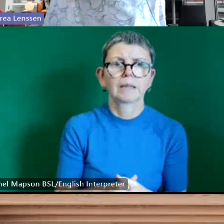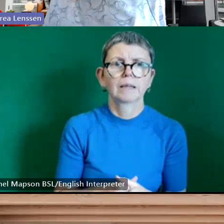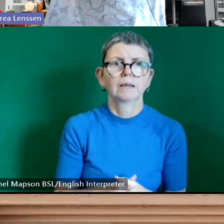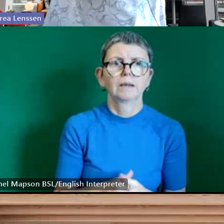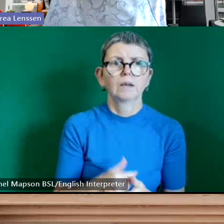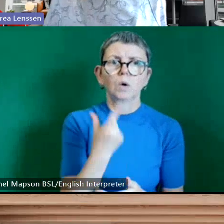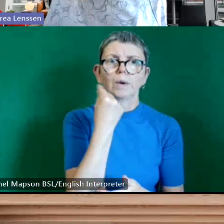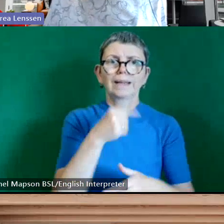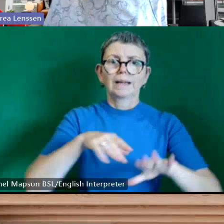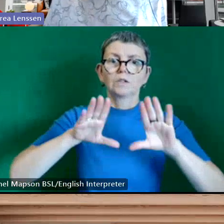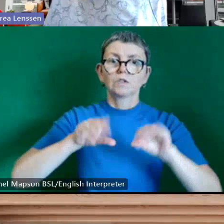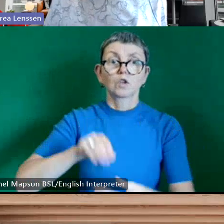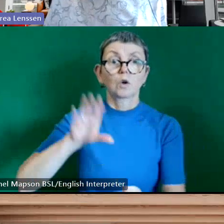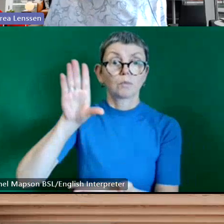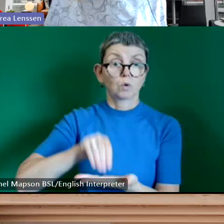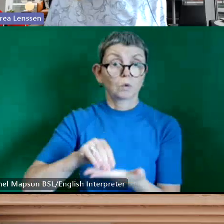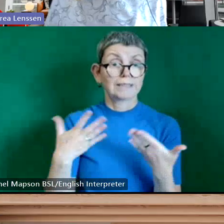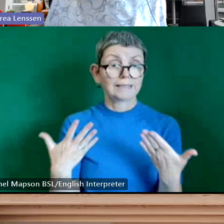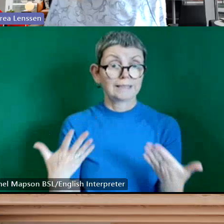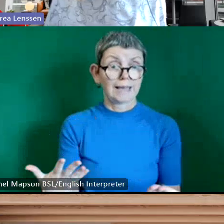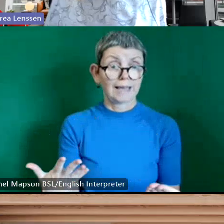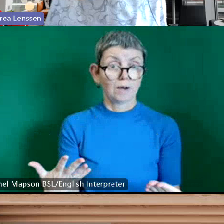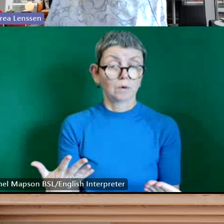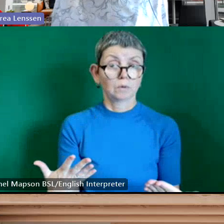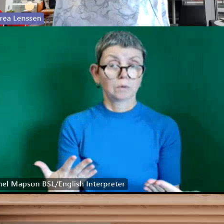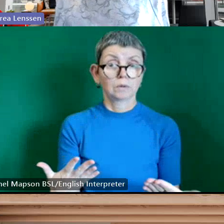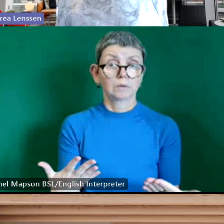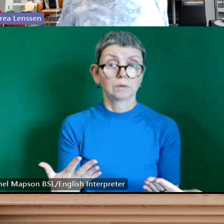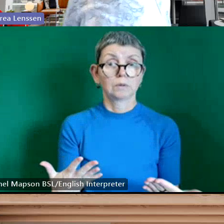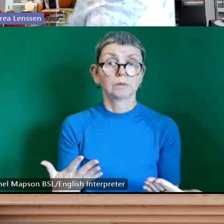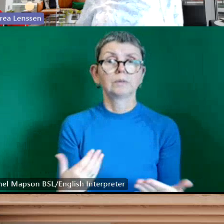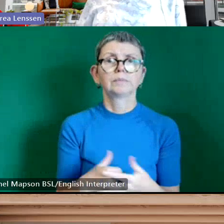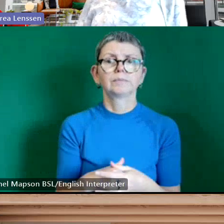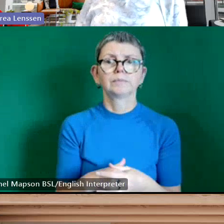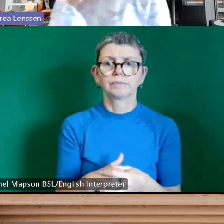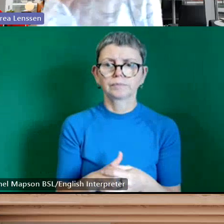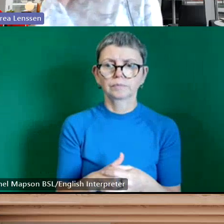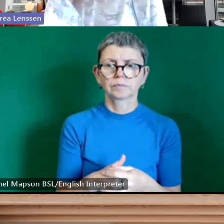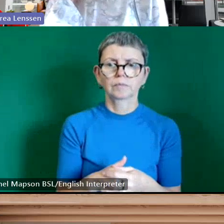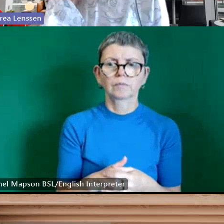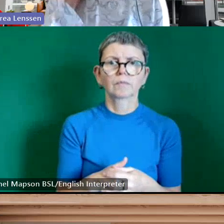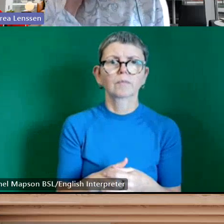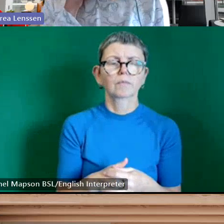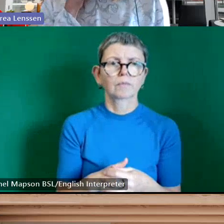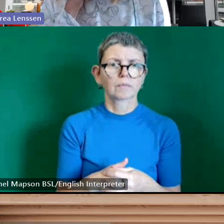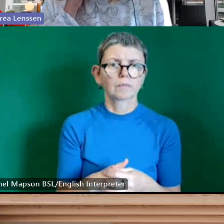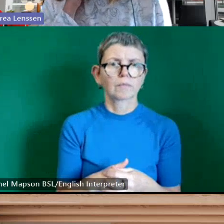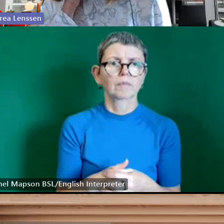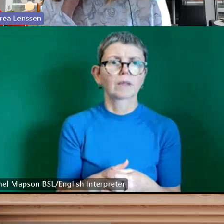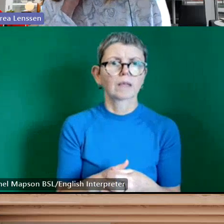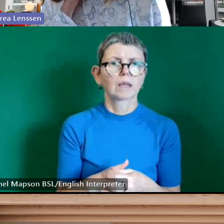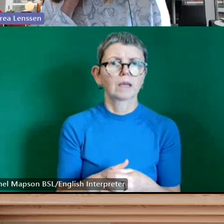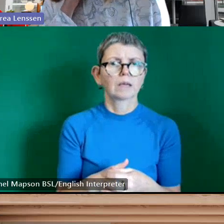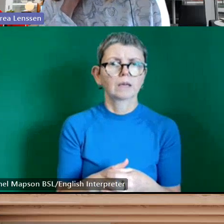the recording now, if that's okay, Adi, so that we can allow people to ask questions.